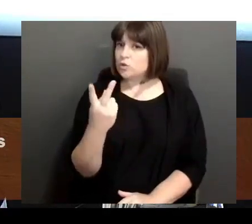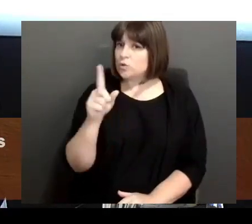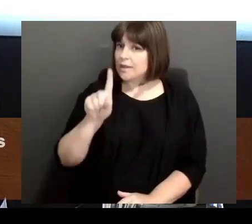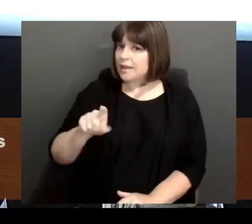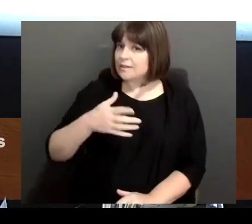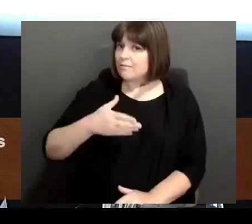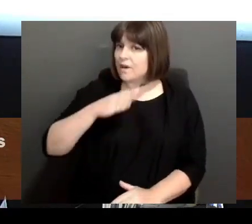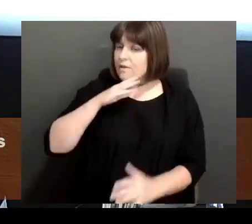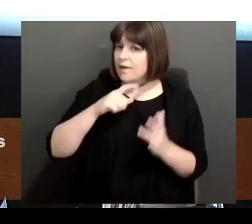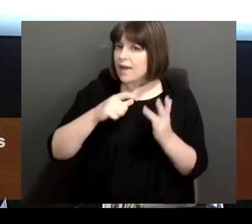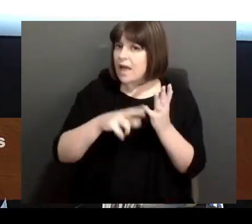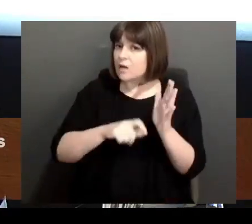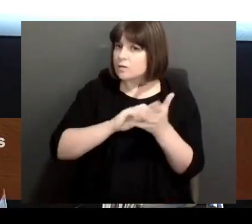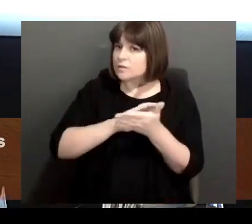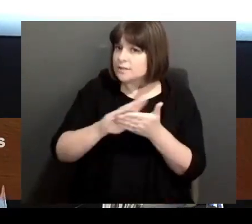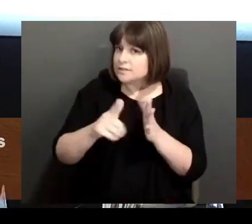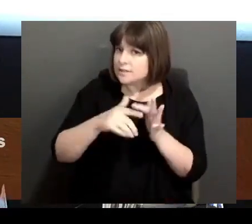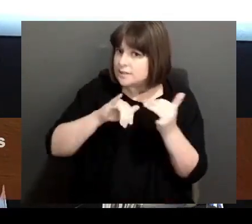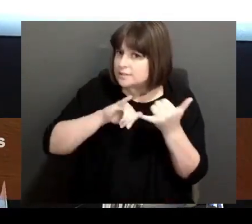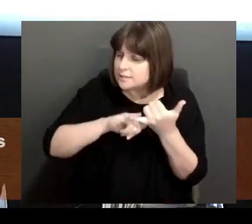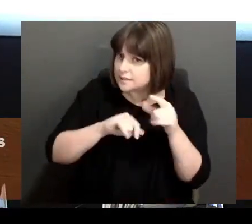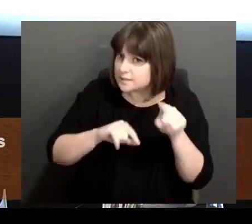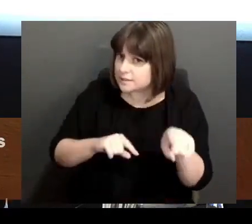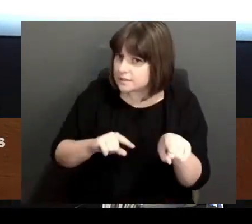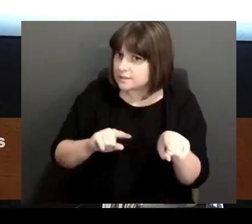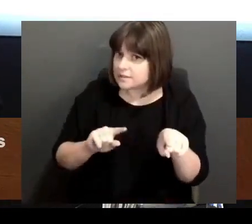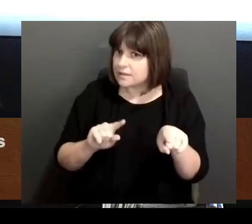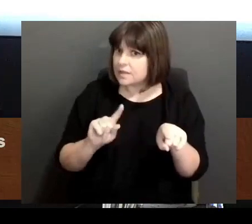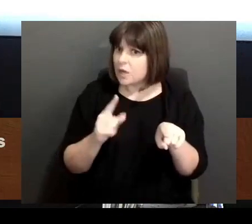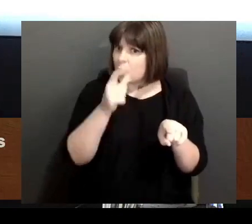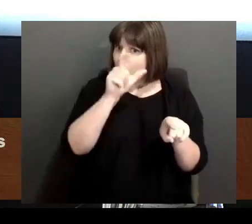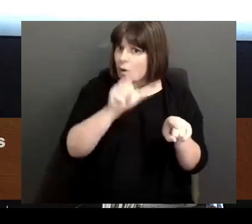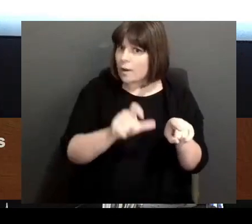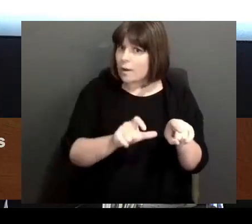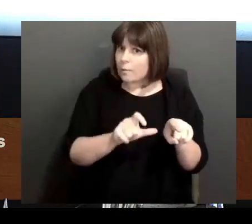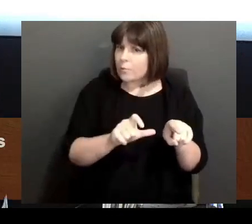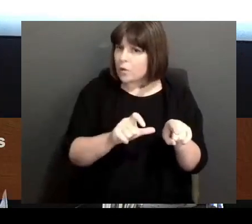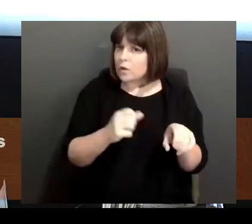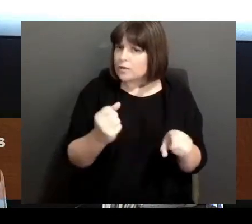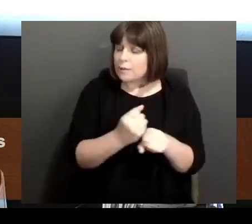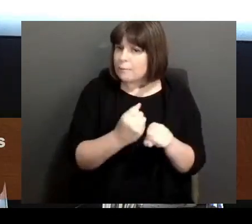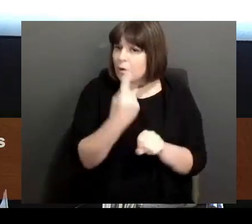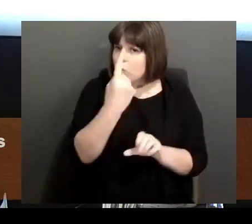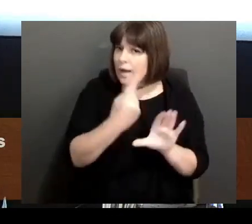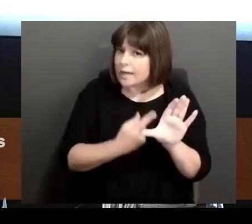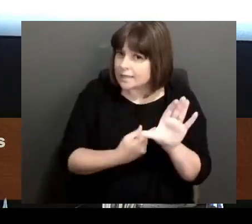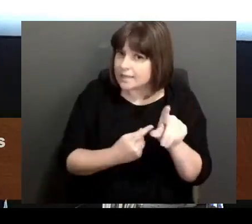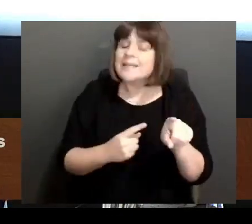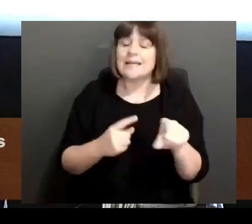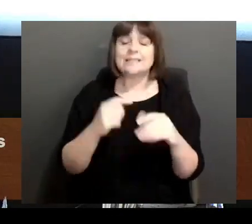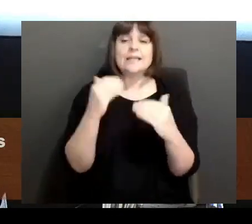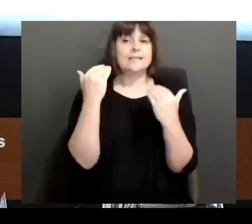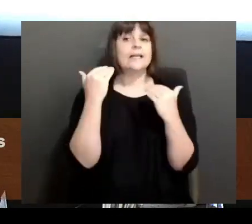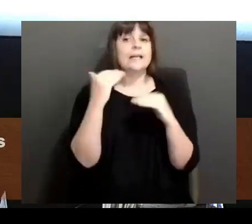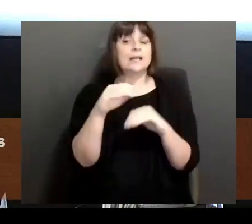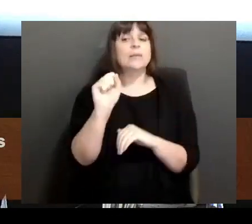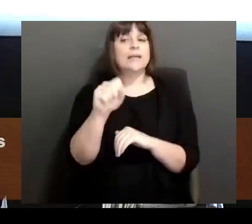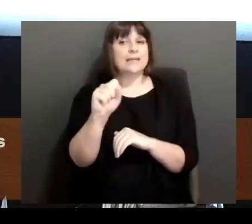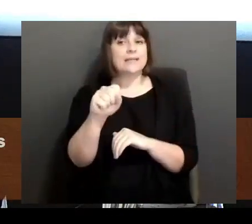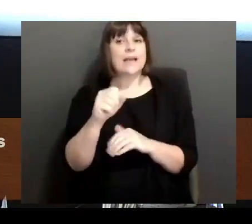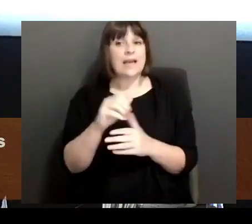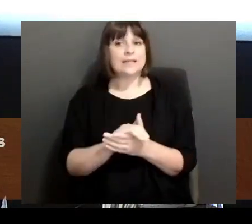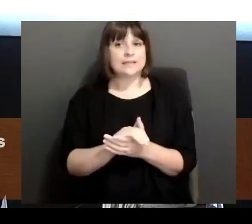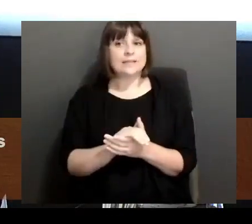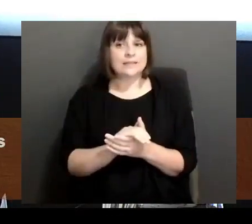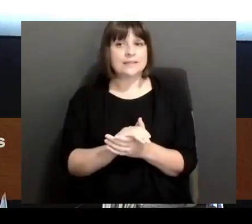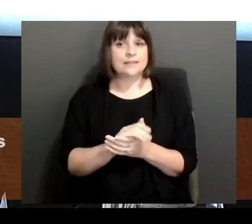that a licensee produces in a single year? Yes, that's correct. Yes, that is the threshold for royalties to be paid.